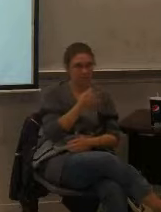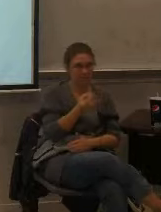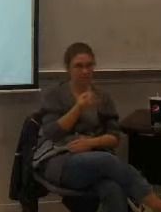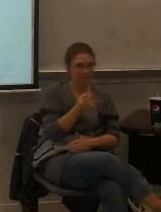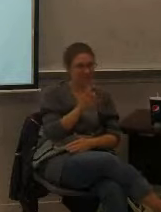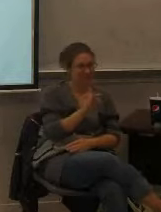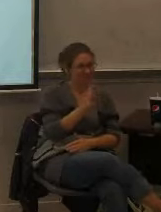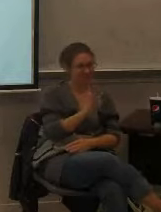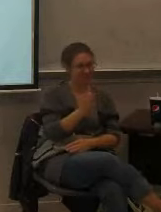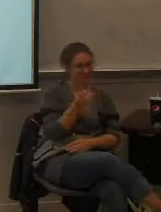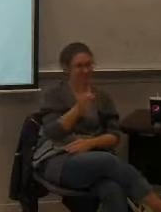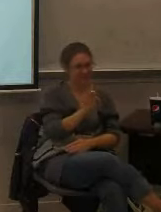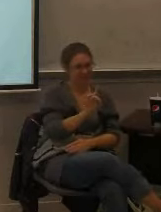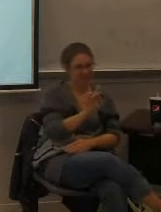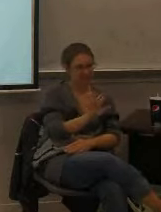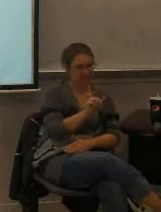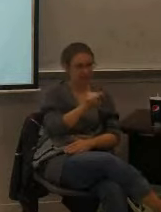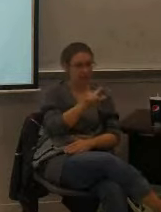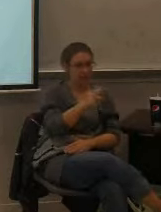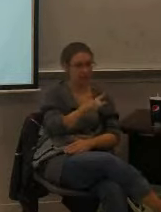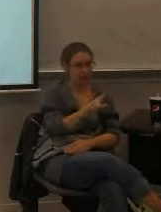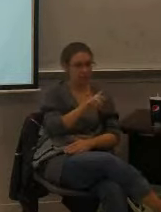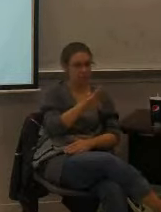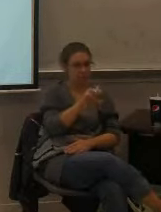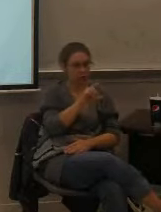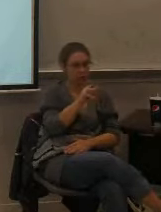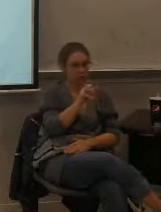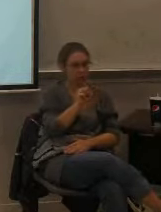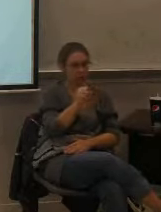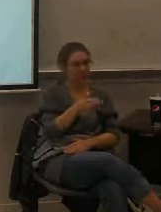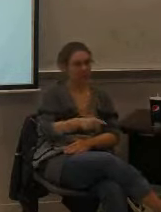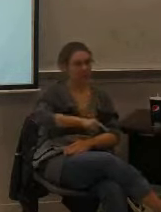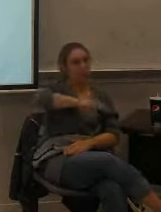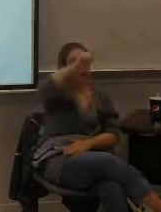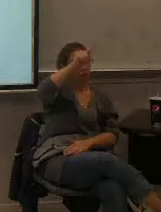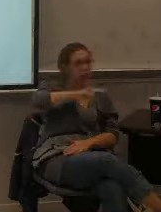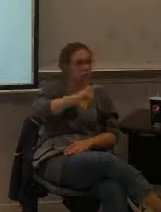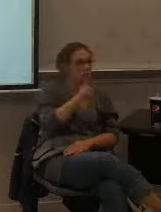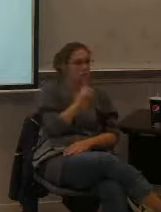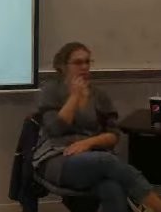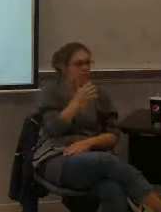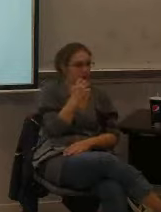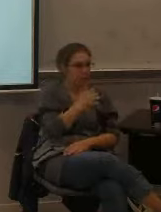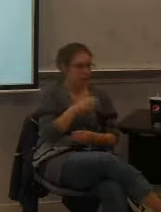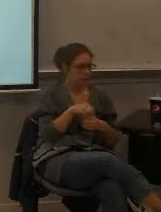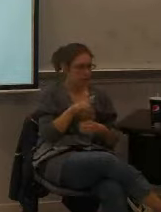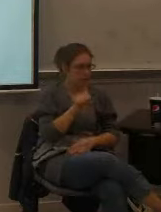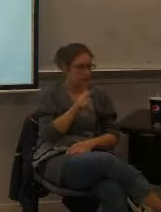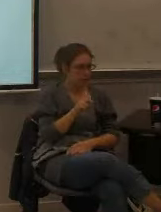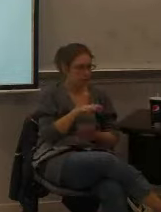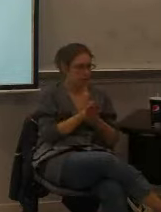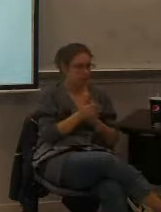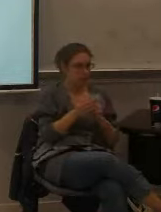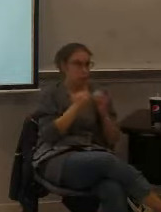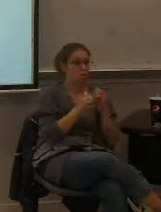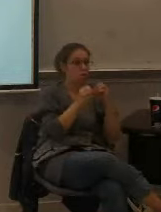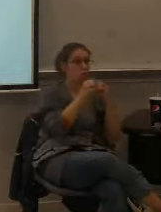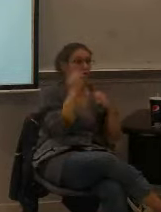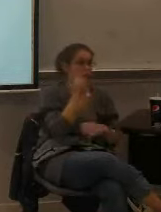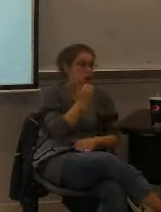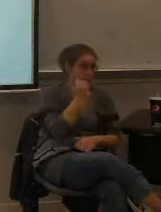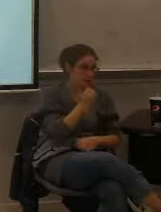69 or 68, that algal blooms, these high spikes, were common in the lake. Were starting to become more and more common